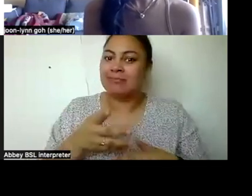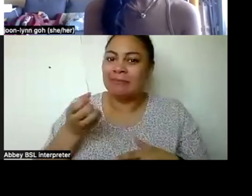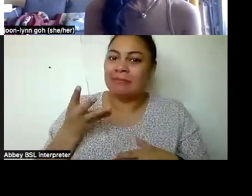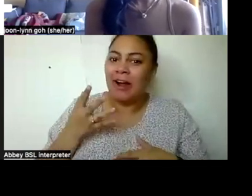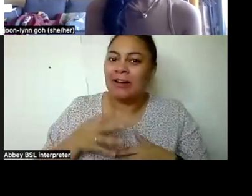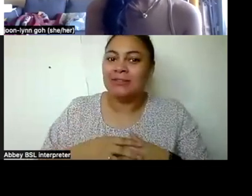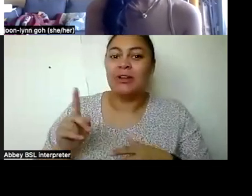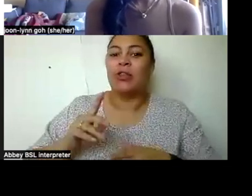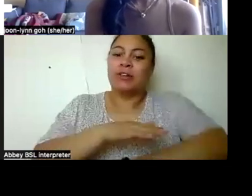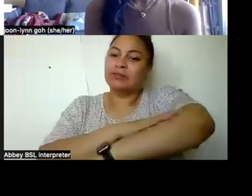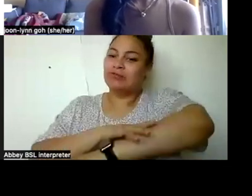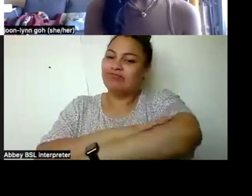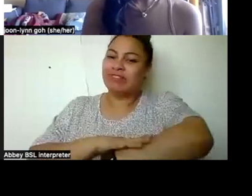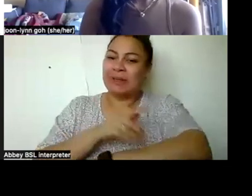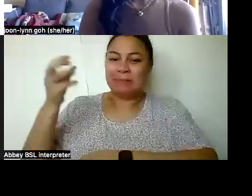sun cream inside here.